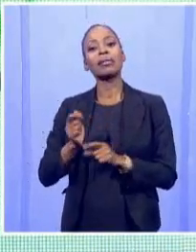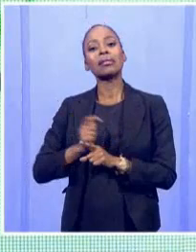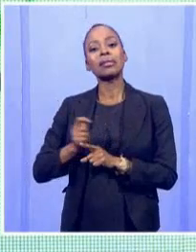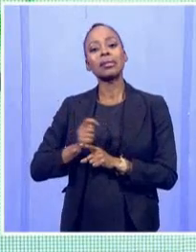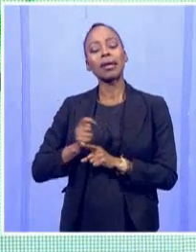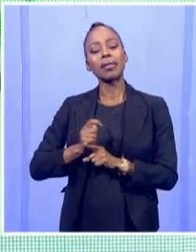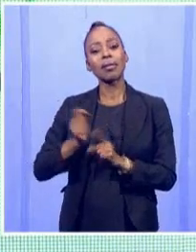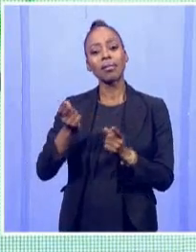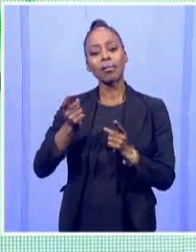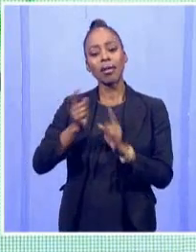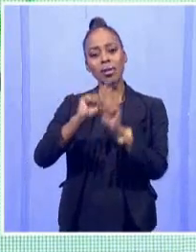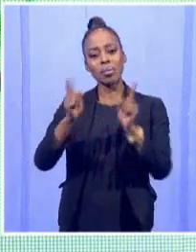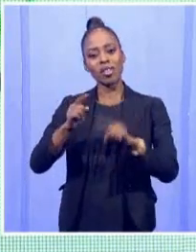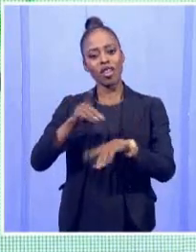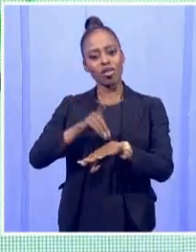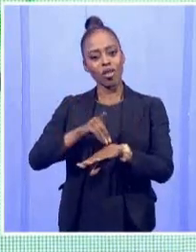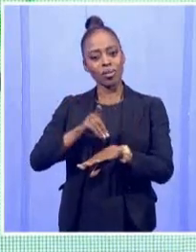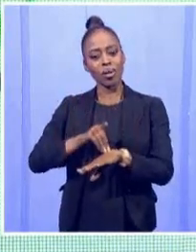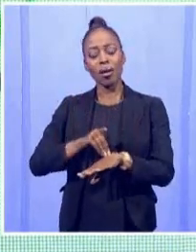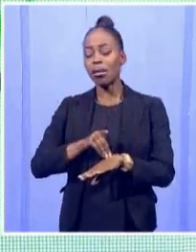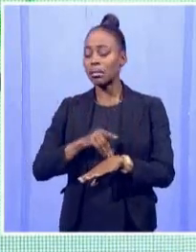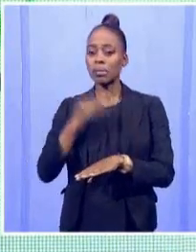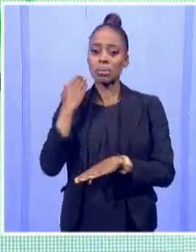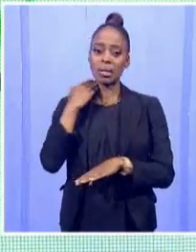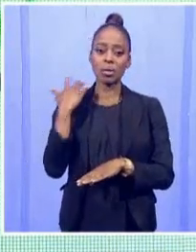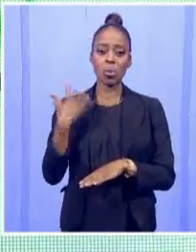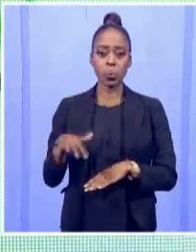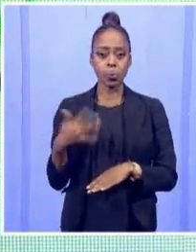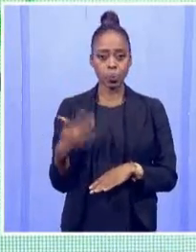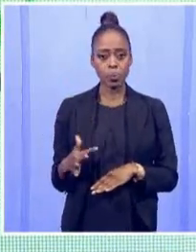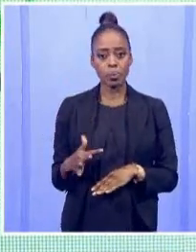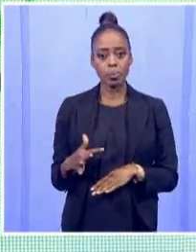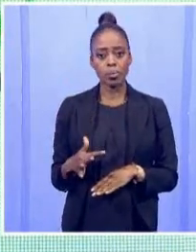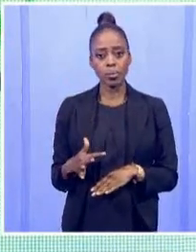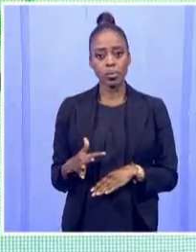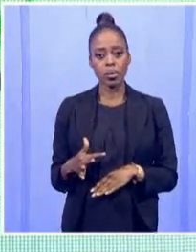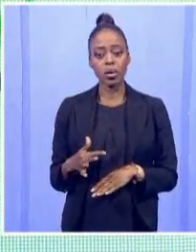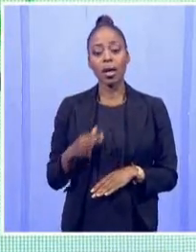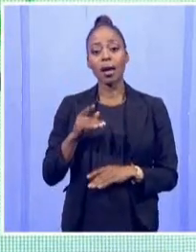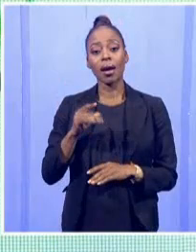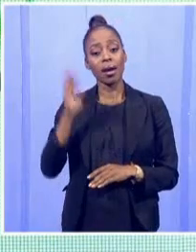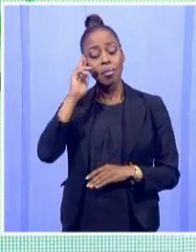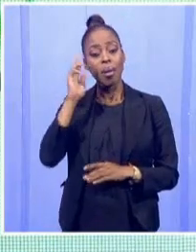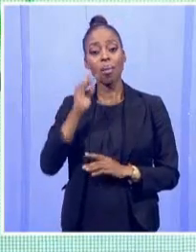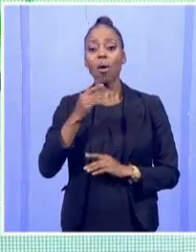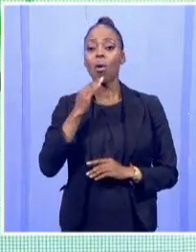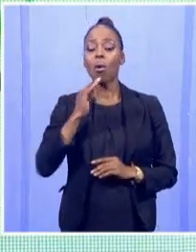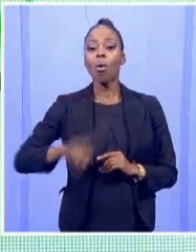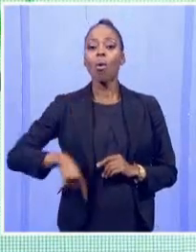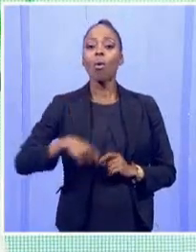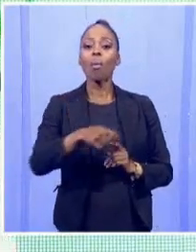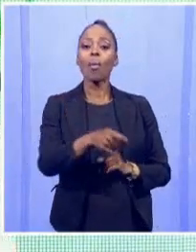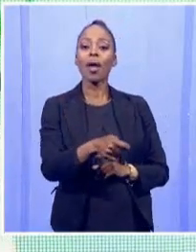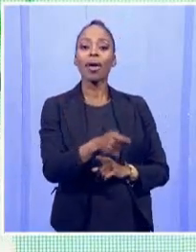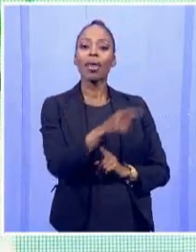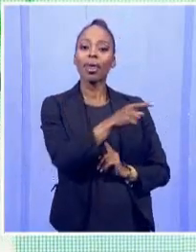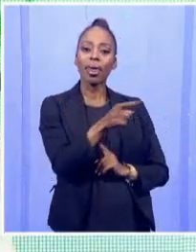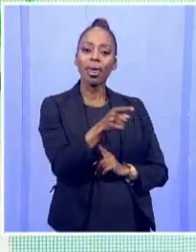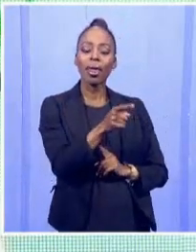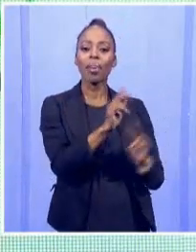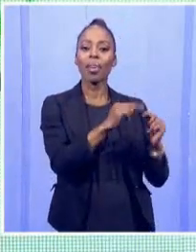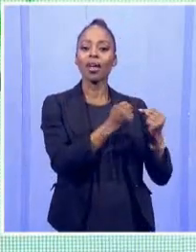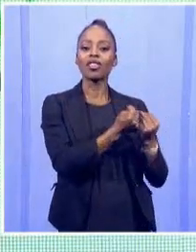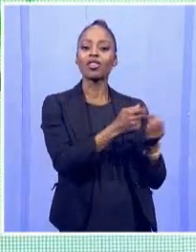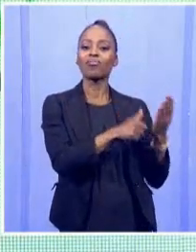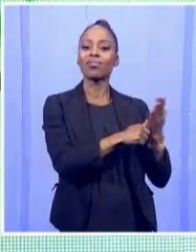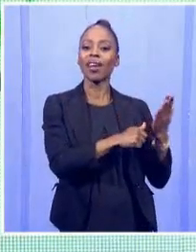is a very costly, exercise, costly to the taxpayer. Can we look at maybe